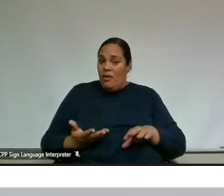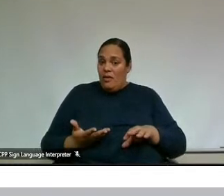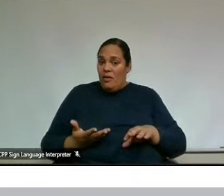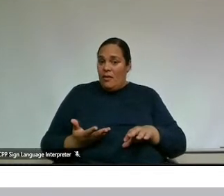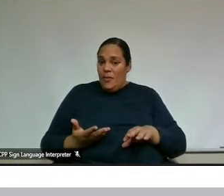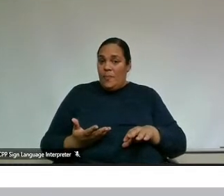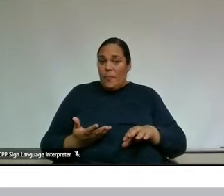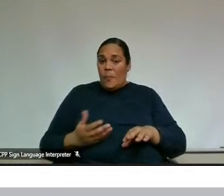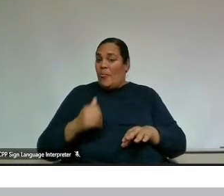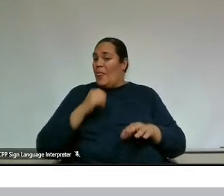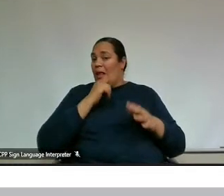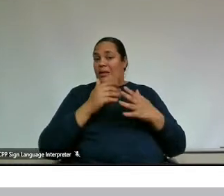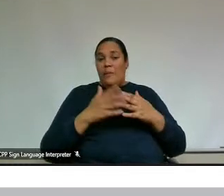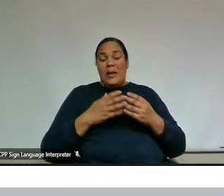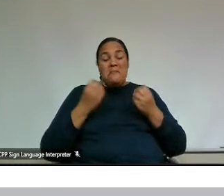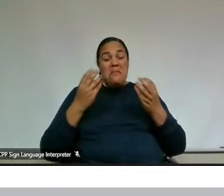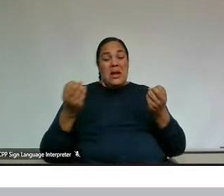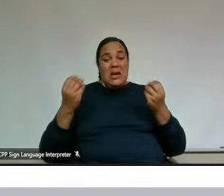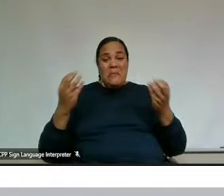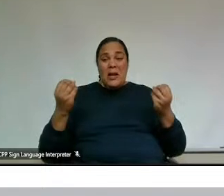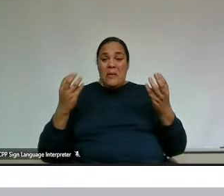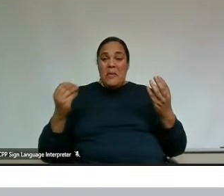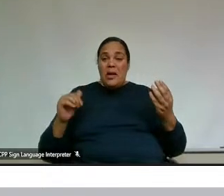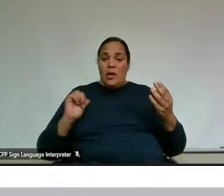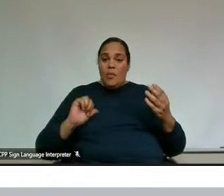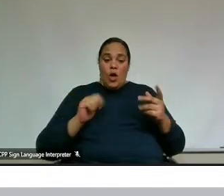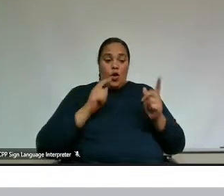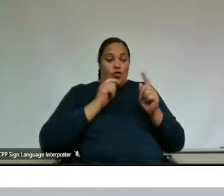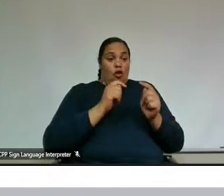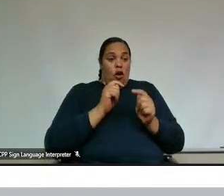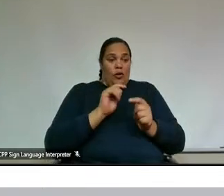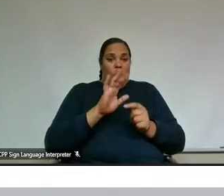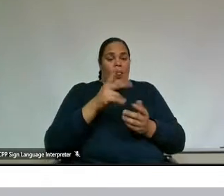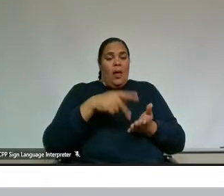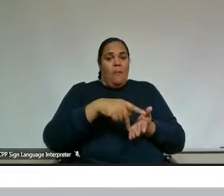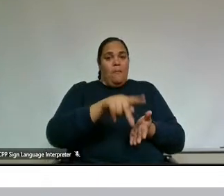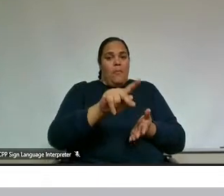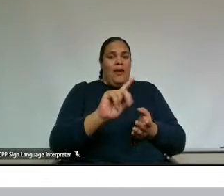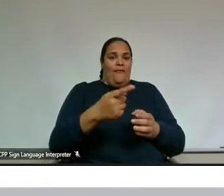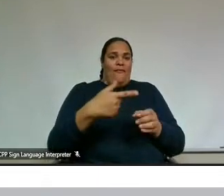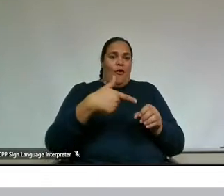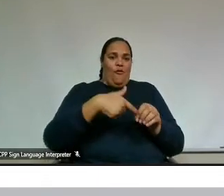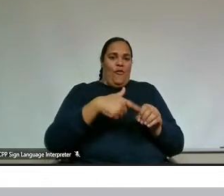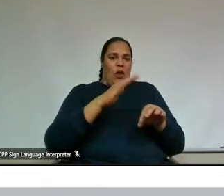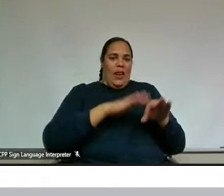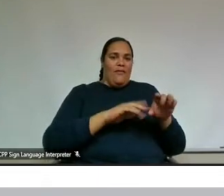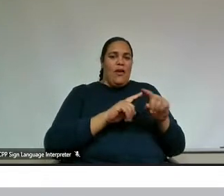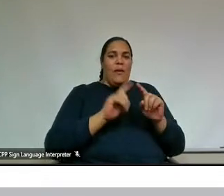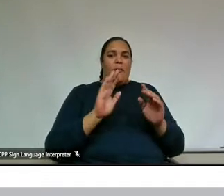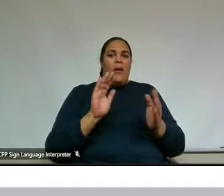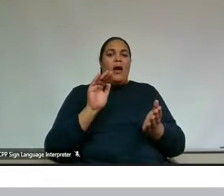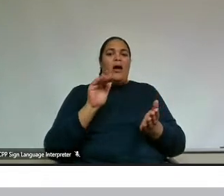despite the fact that many municipal transport pays for the fuel levy, and they only ride within the municipal